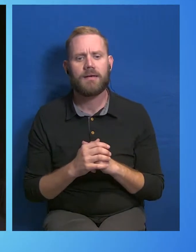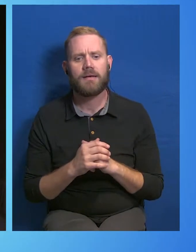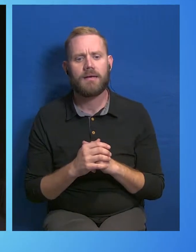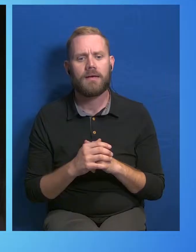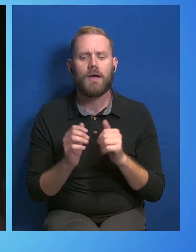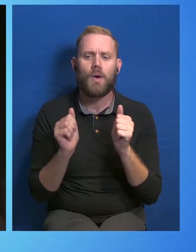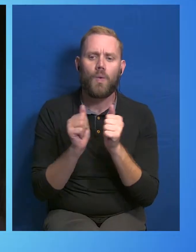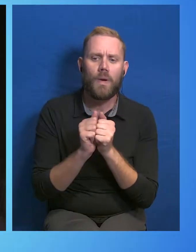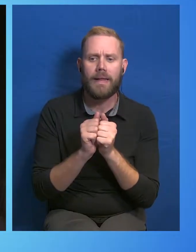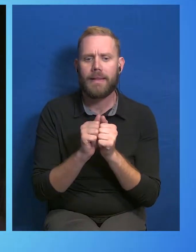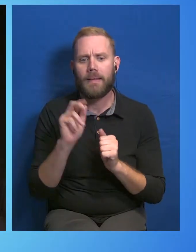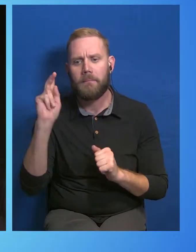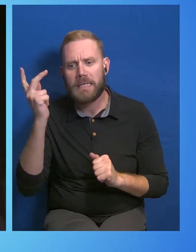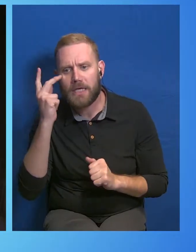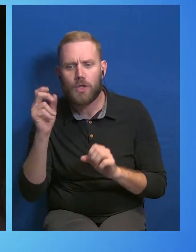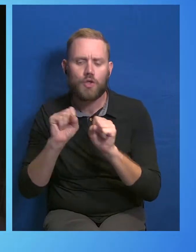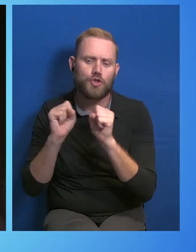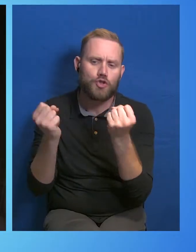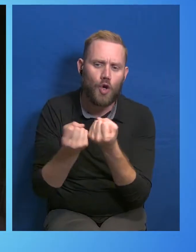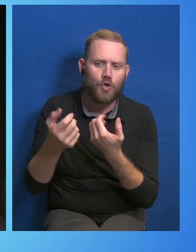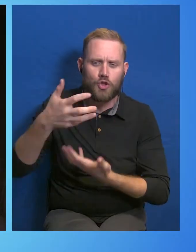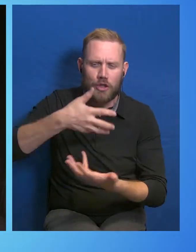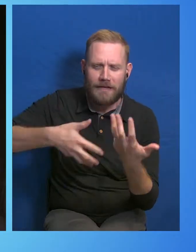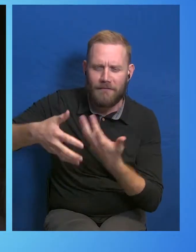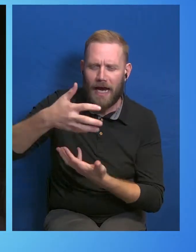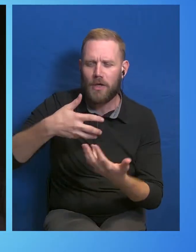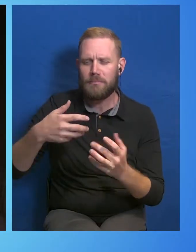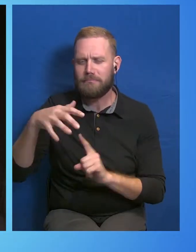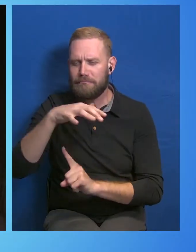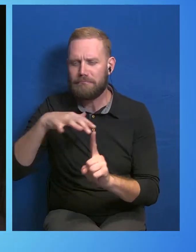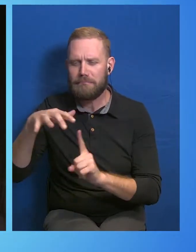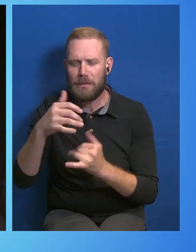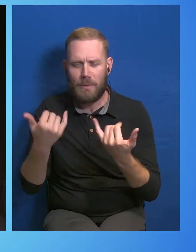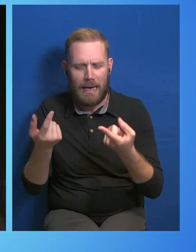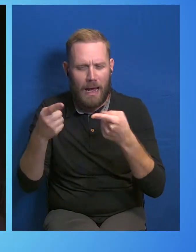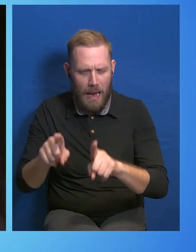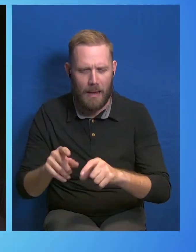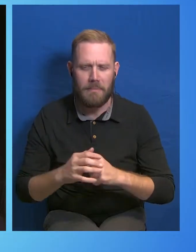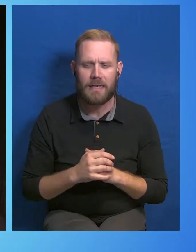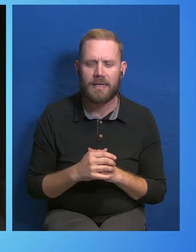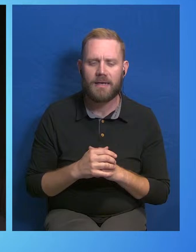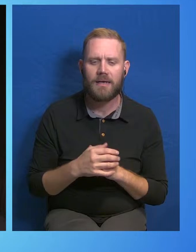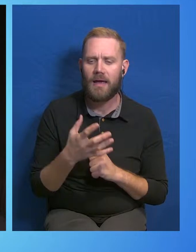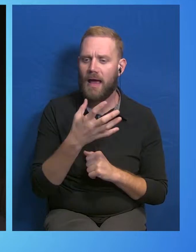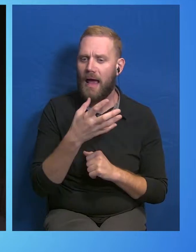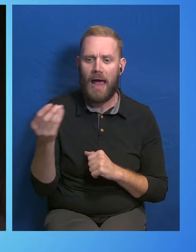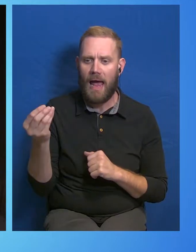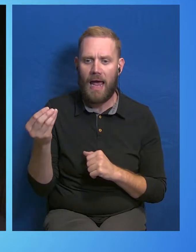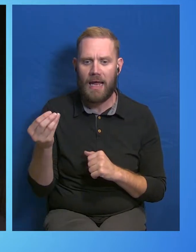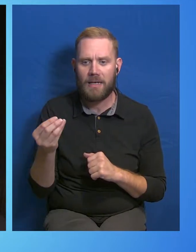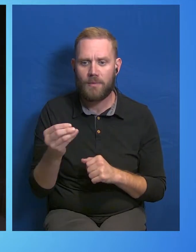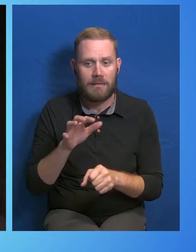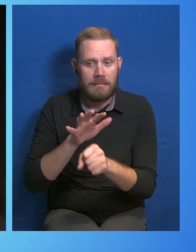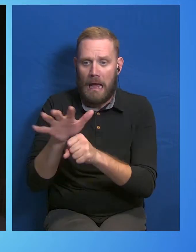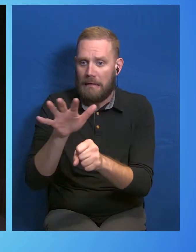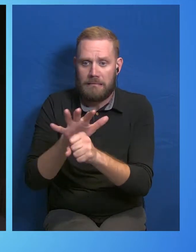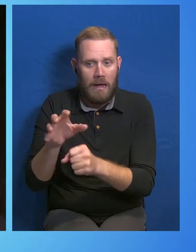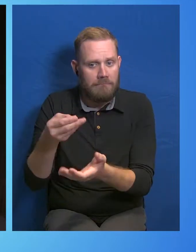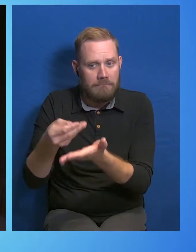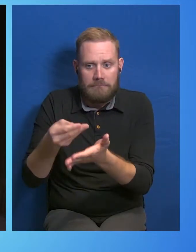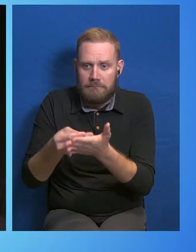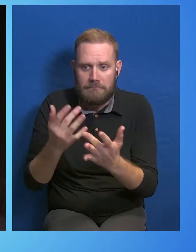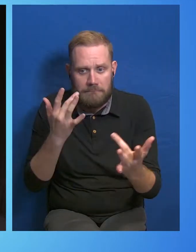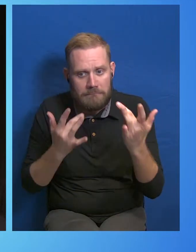with the socio-political climate that we find ourselves in, and with insufficient funds.